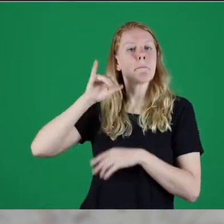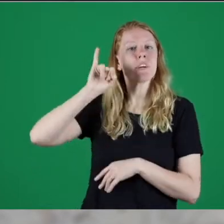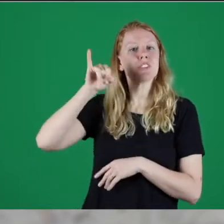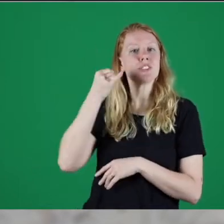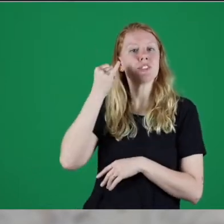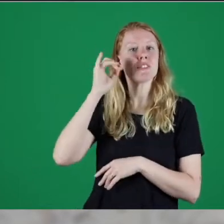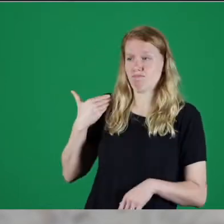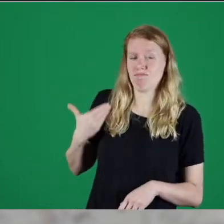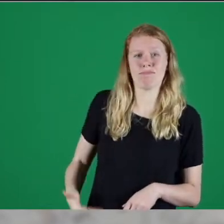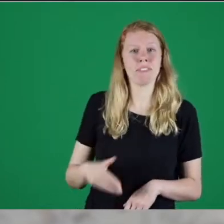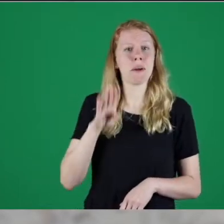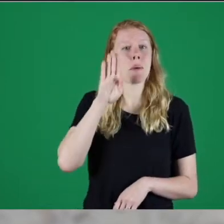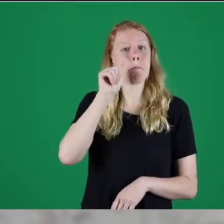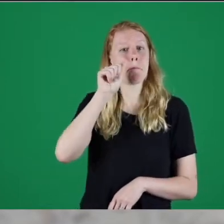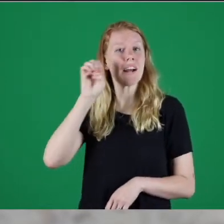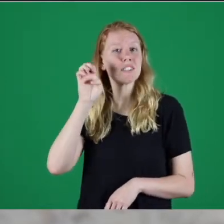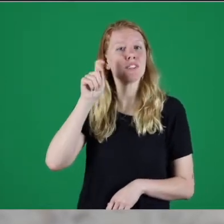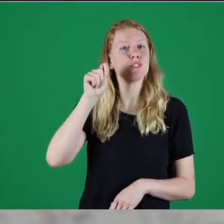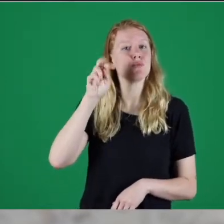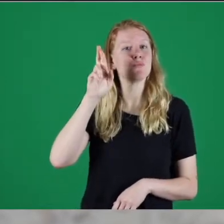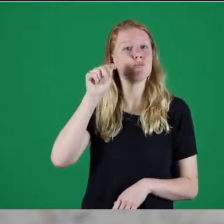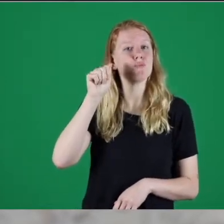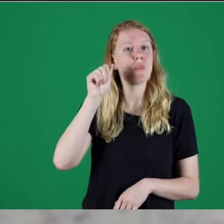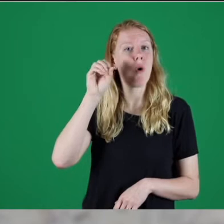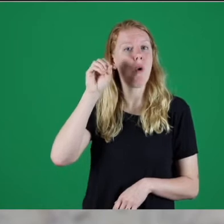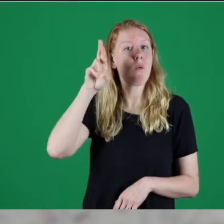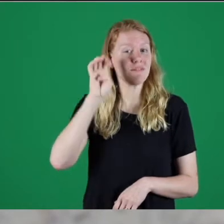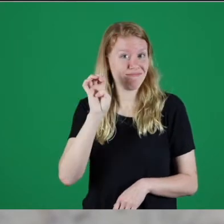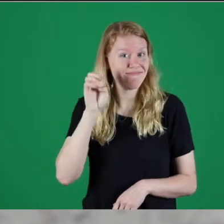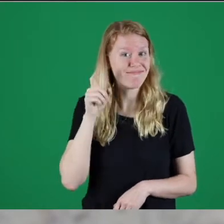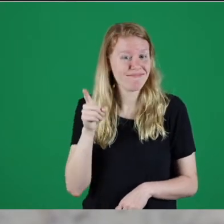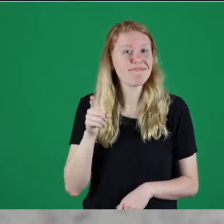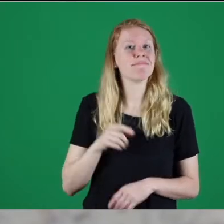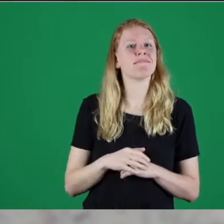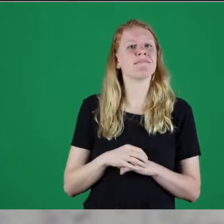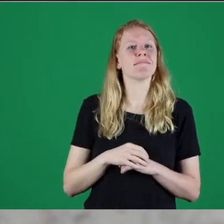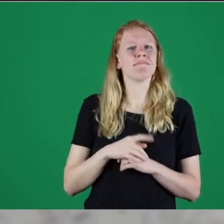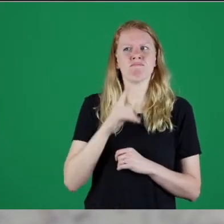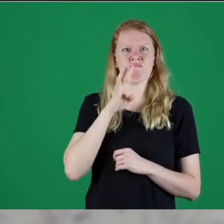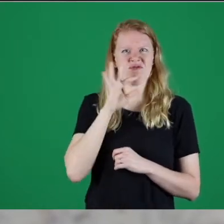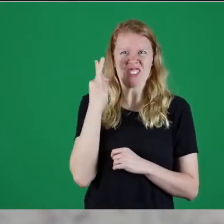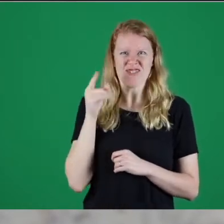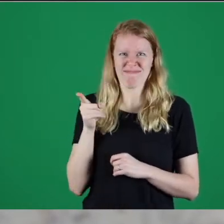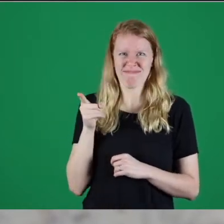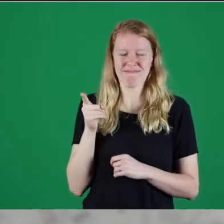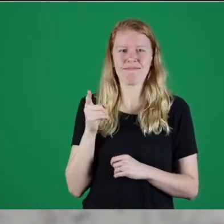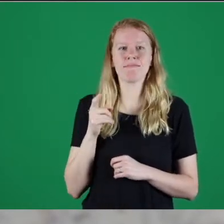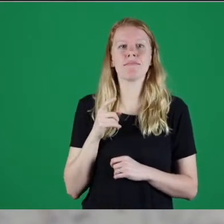Baba the Storyteller. He let me know in French that he was there to share stories with me.